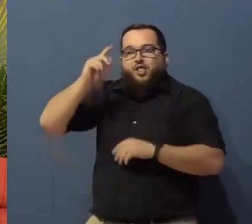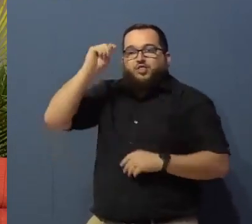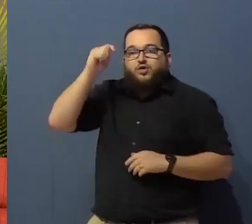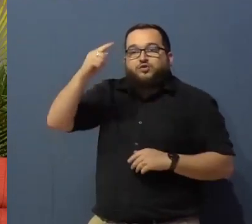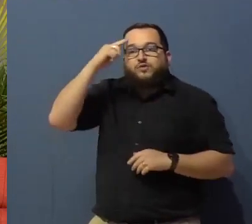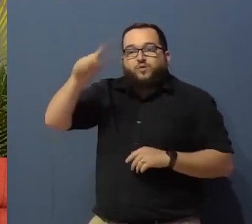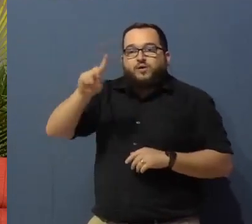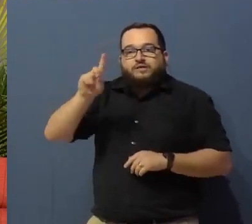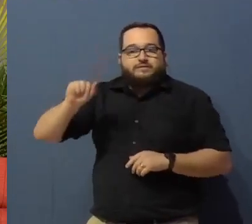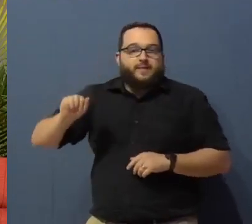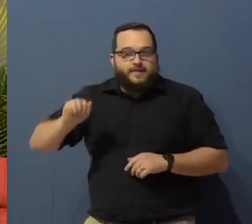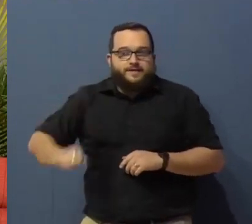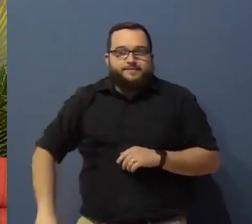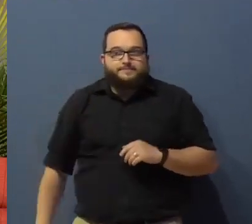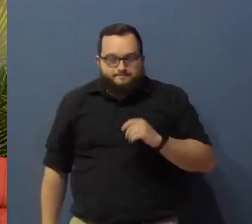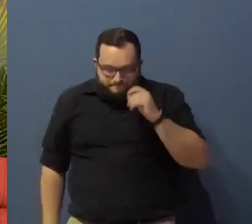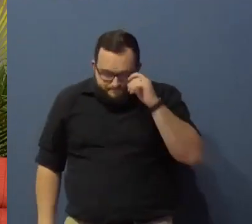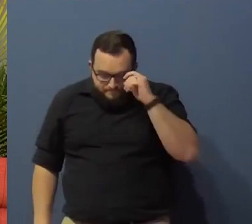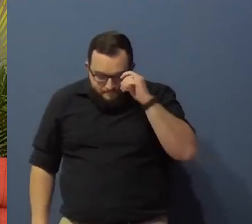of disability.